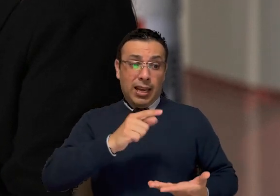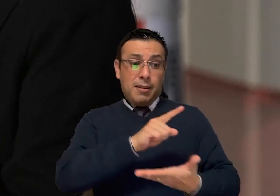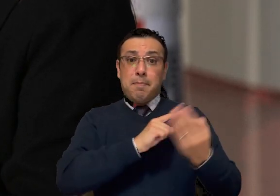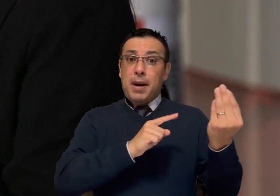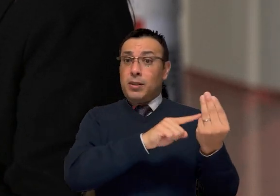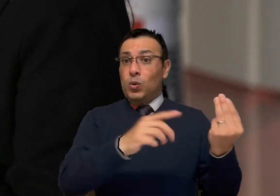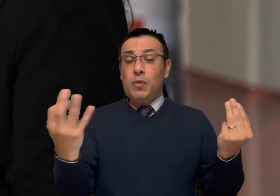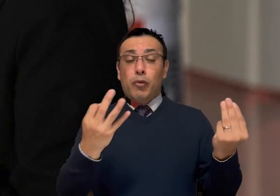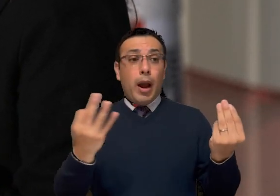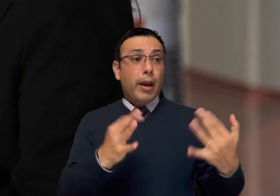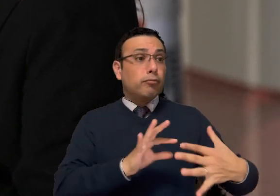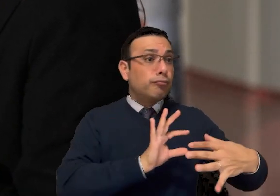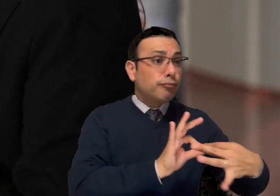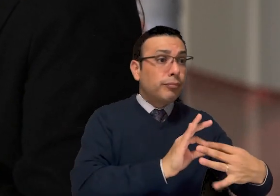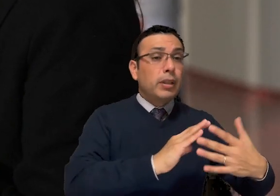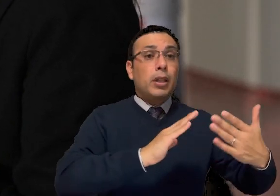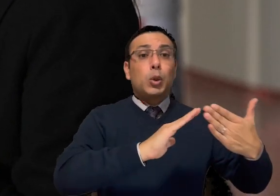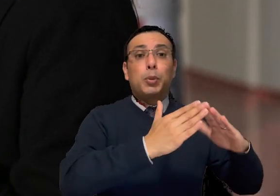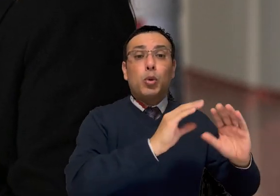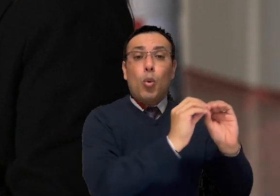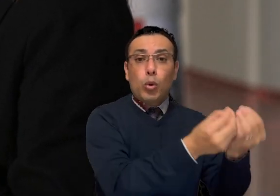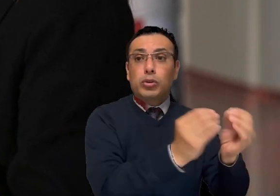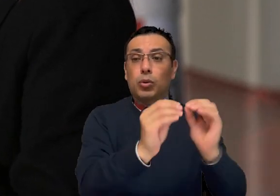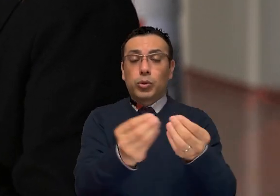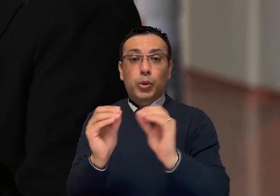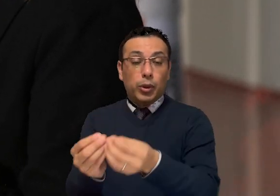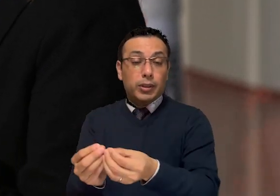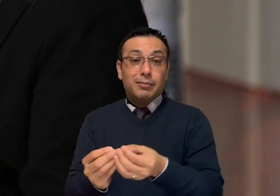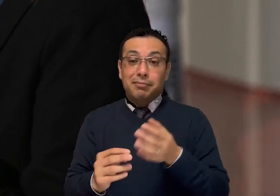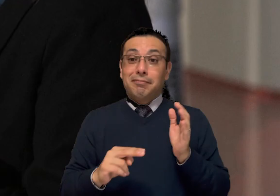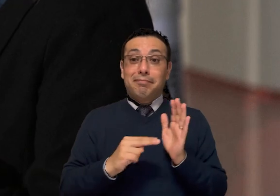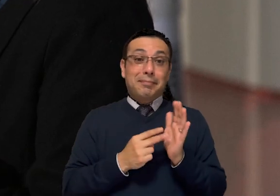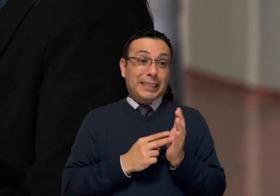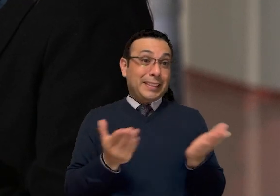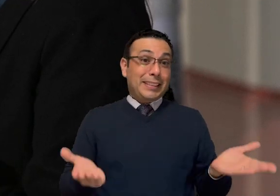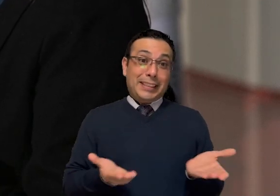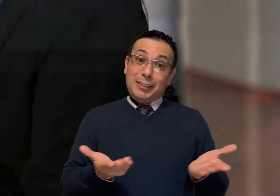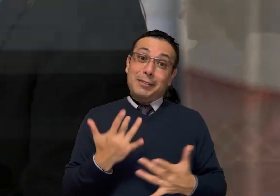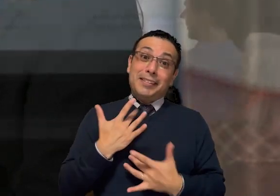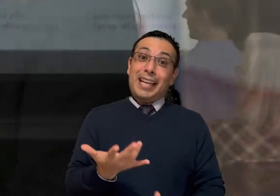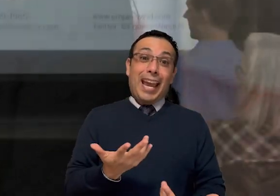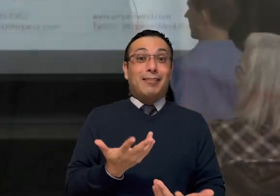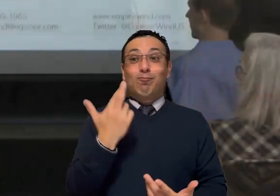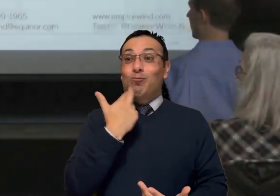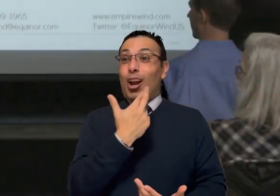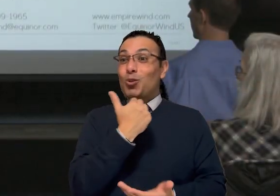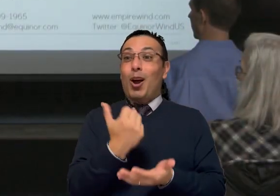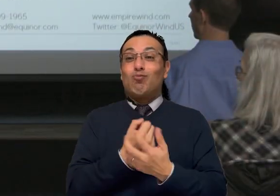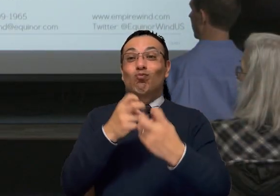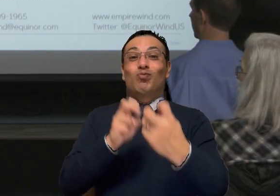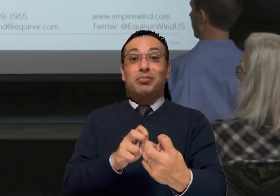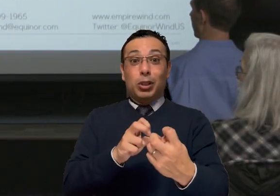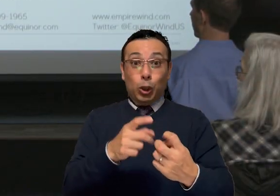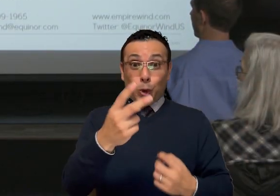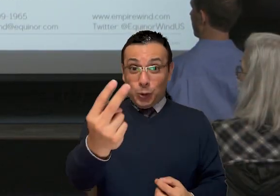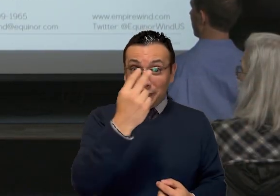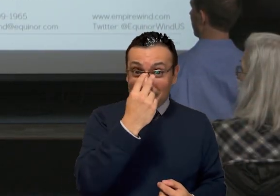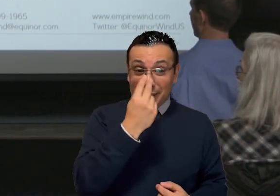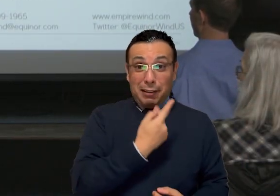spend a lot of time having meals here. So if you see us out and about, please come over and say hello to us.